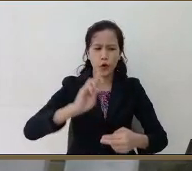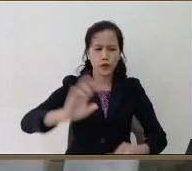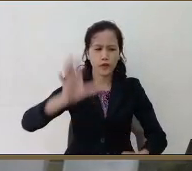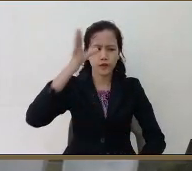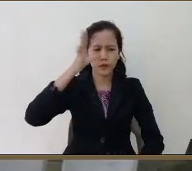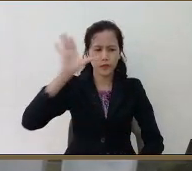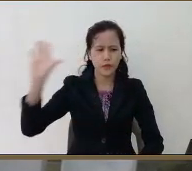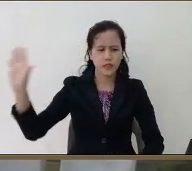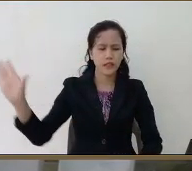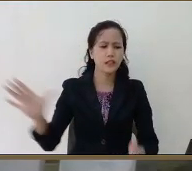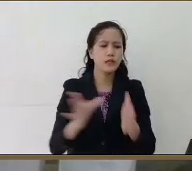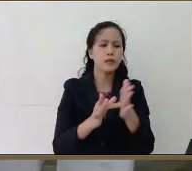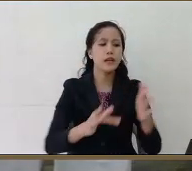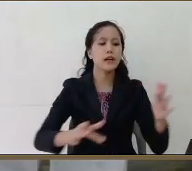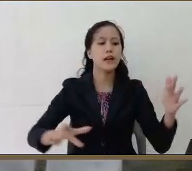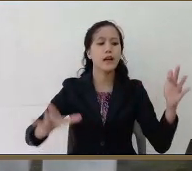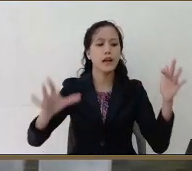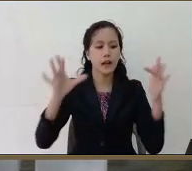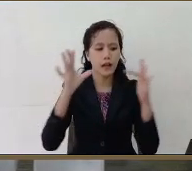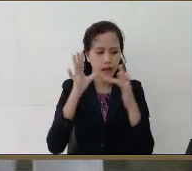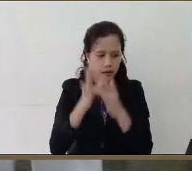or refuse the